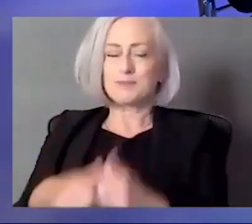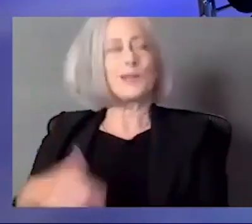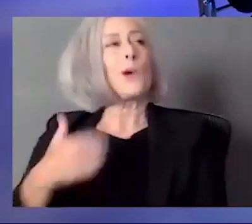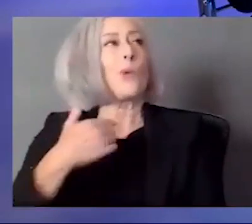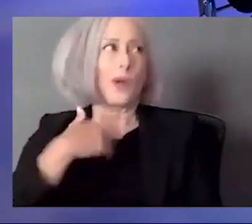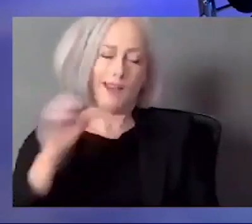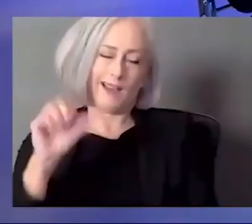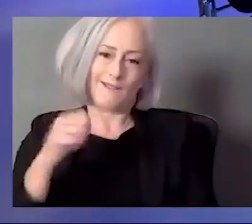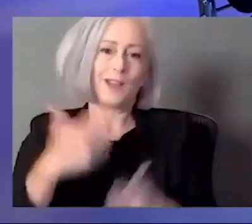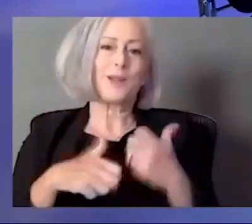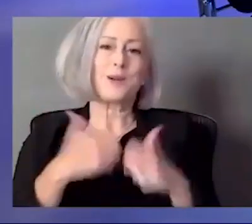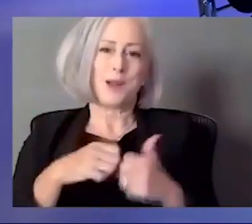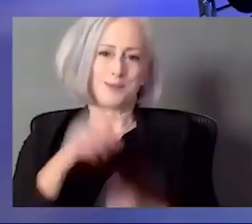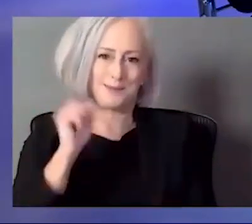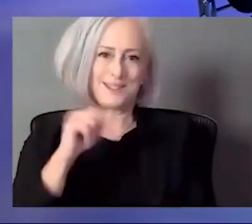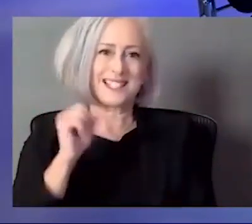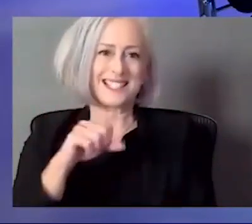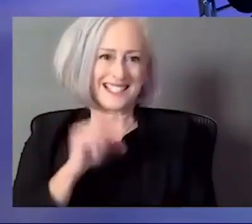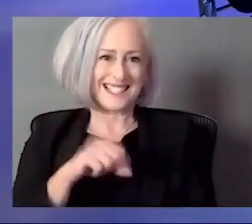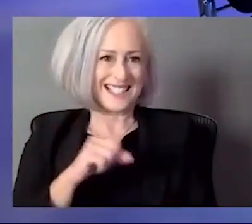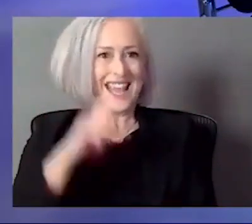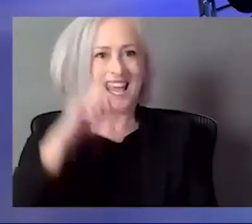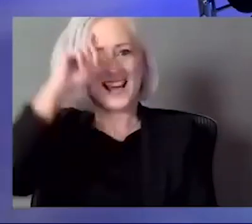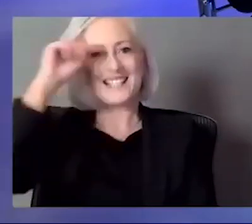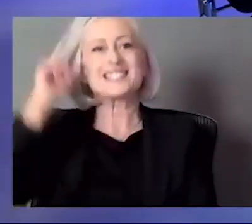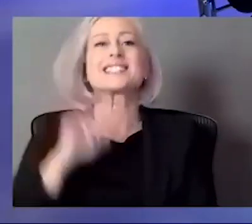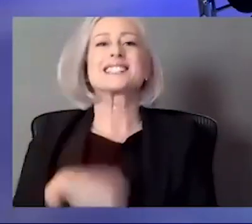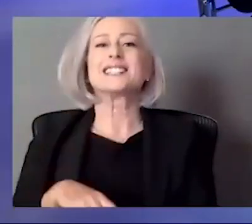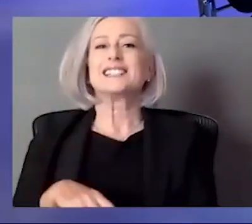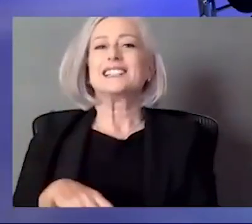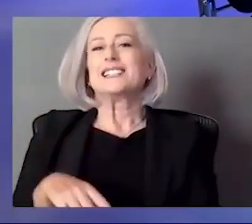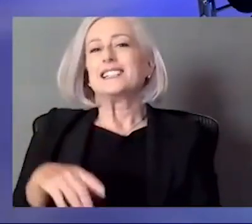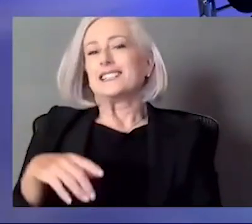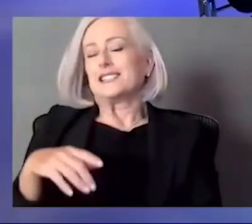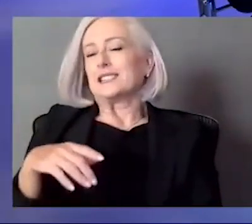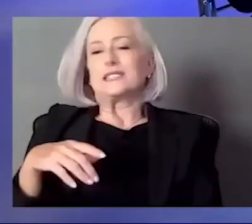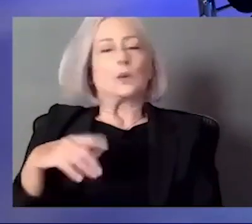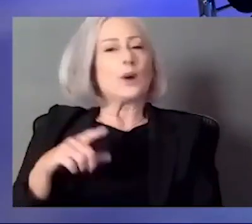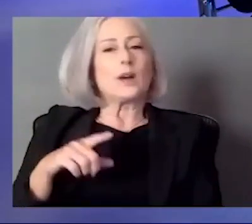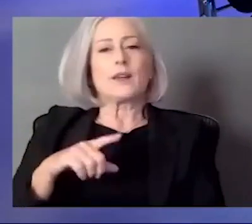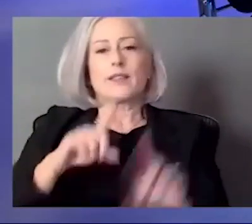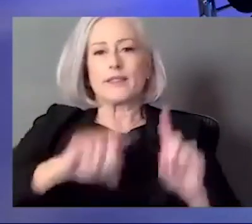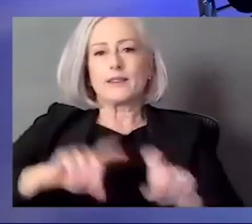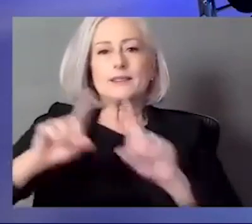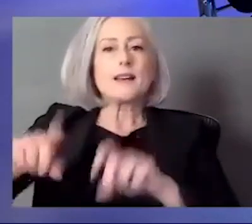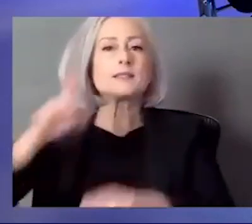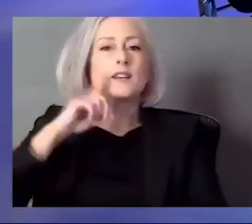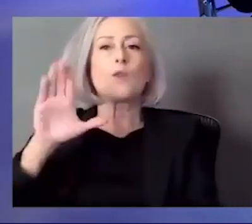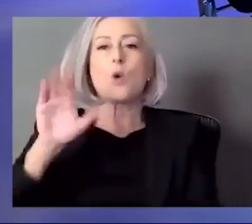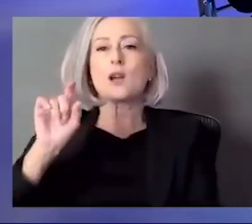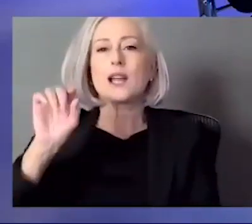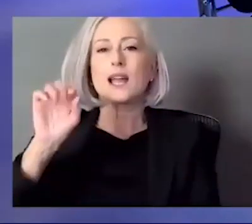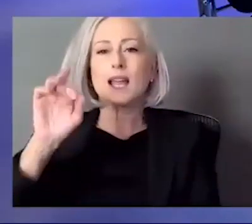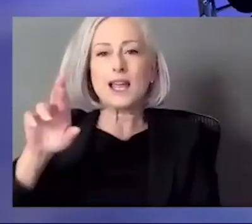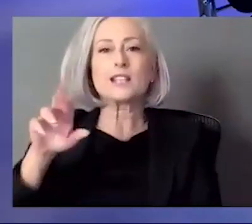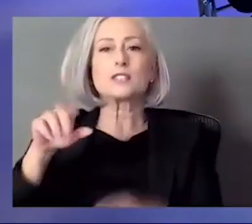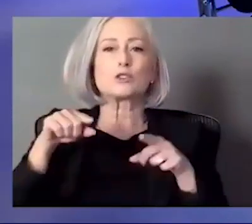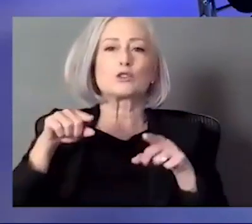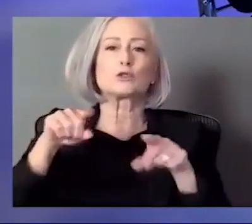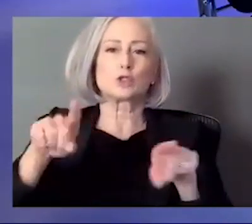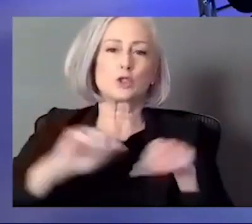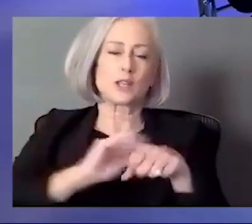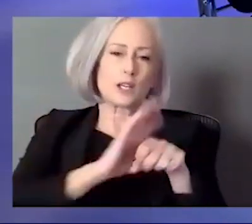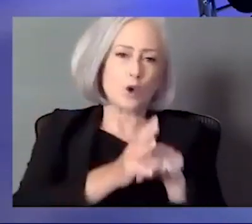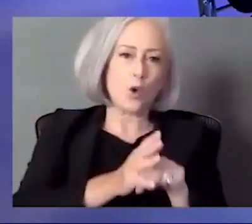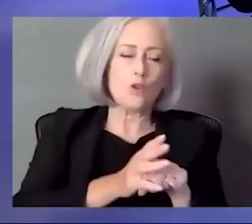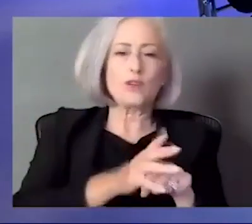yeah. So. Lack of screening that has gone on during the pandemic for cancers, and there are heart disease and stroke and all those other things.